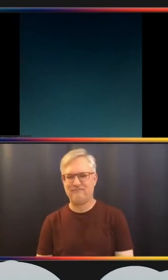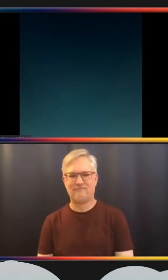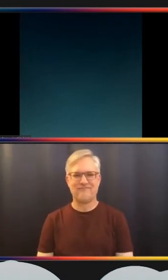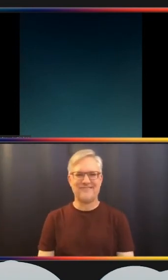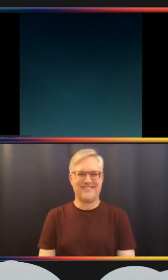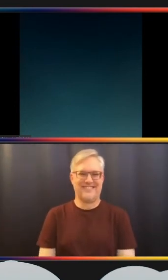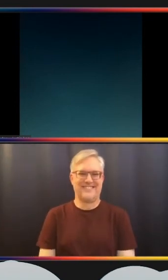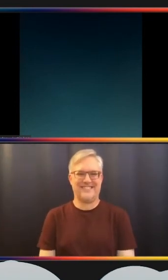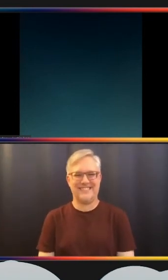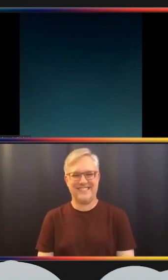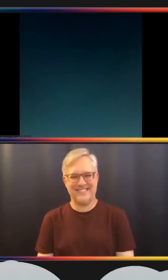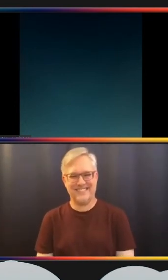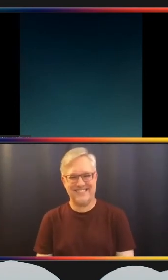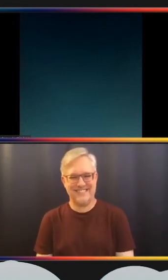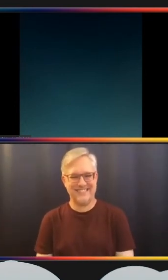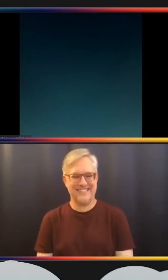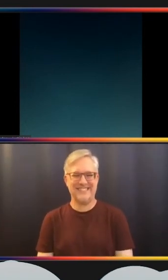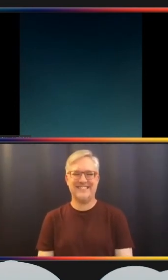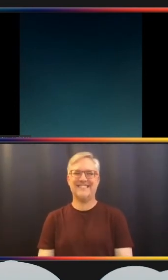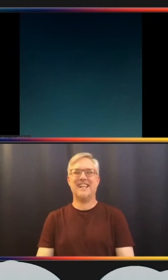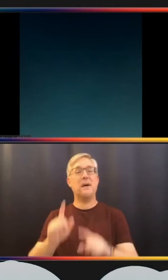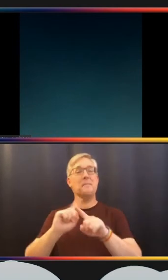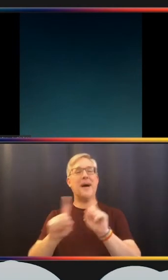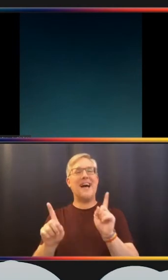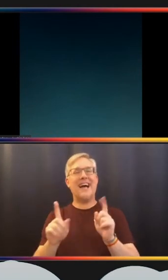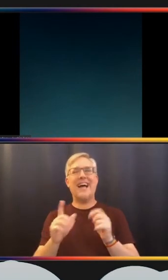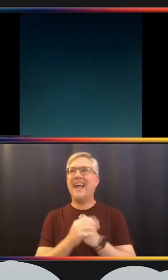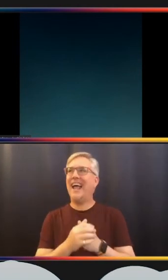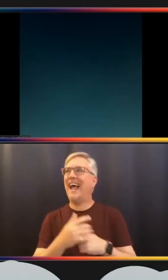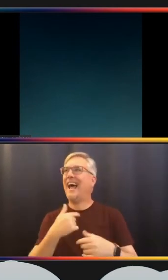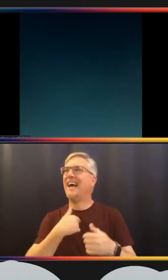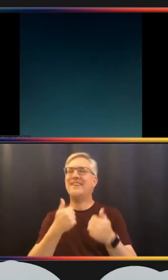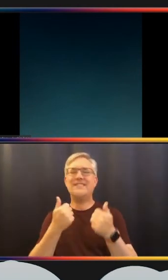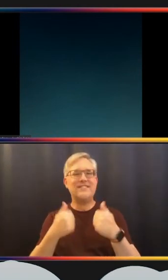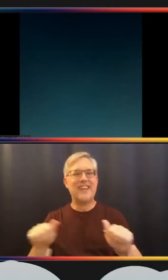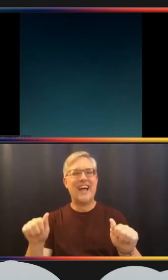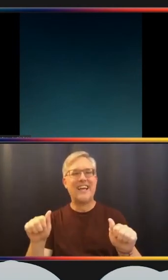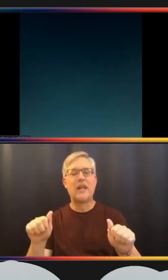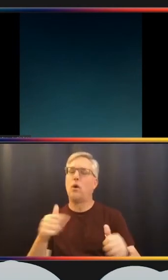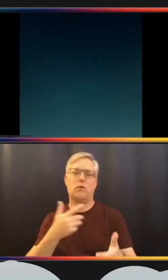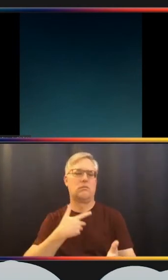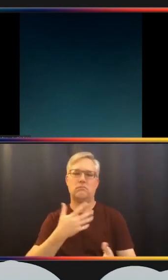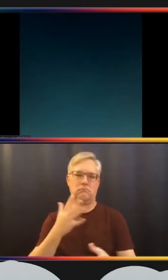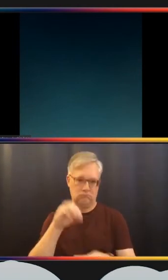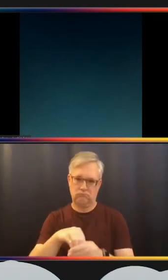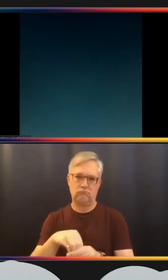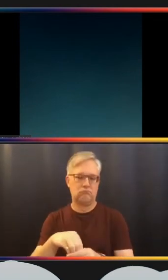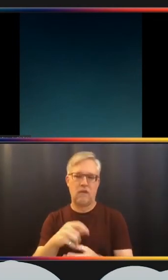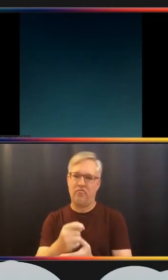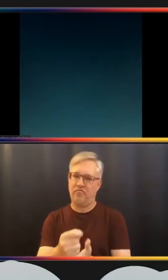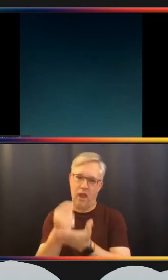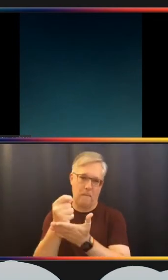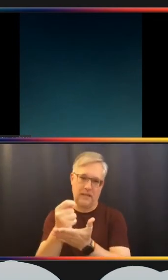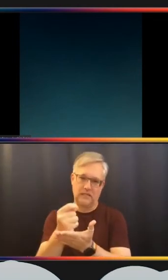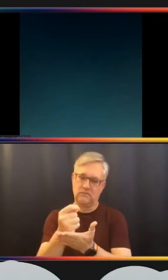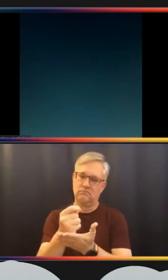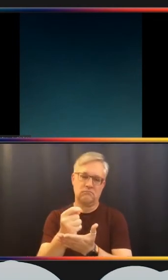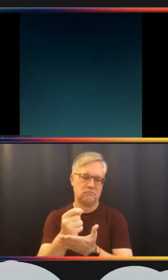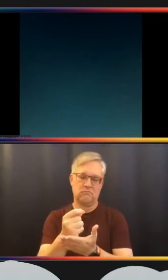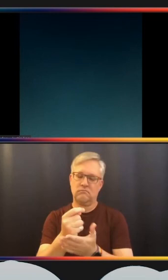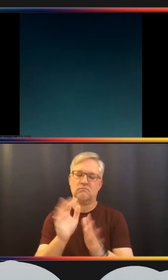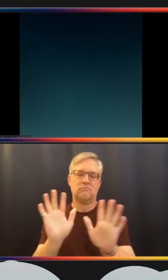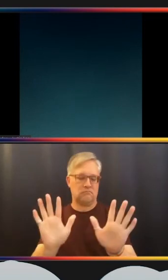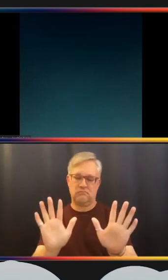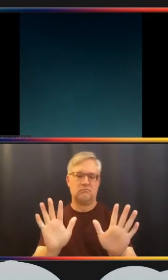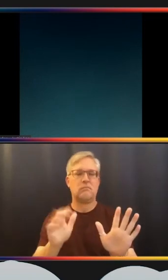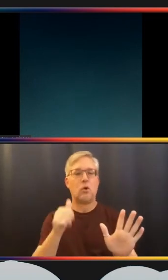that. But doing that, I mean, just trying to stay. I mean, I've been doing a ton of therapy. Girl, please, if you can,